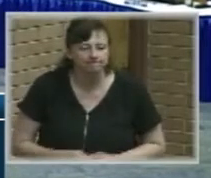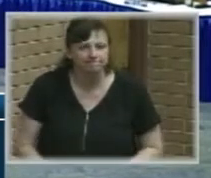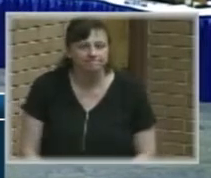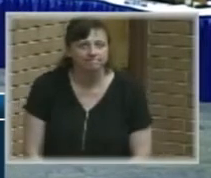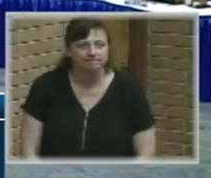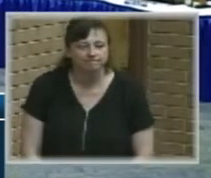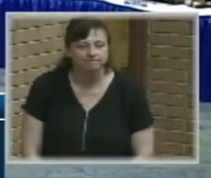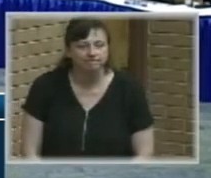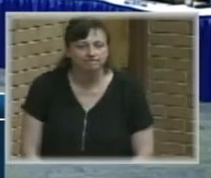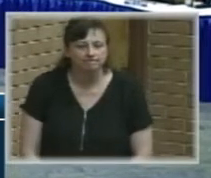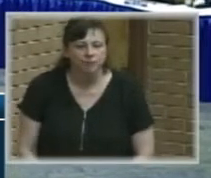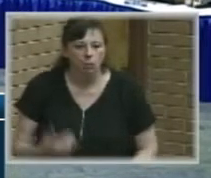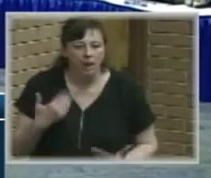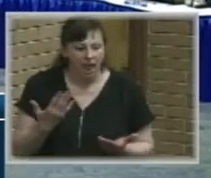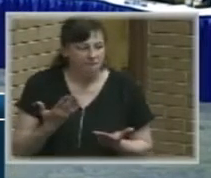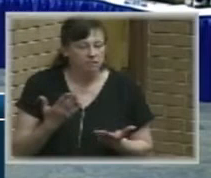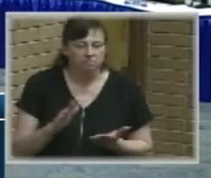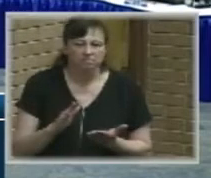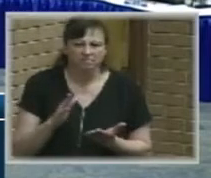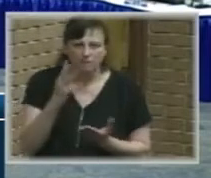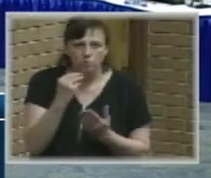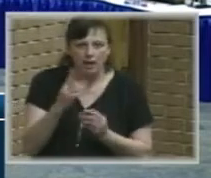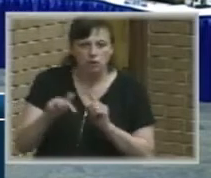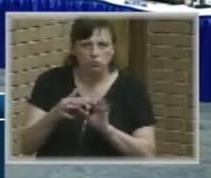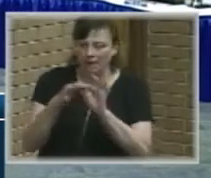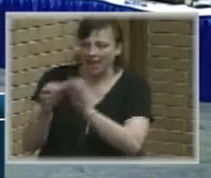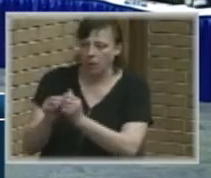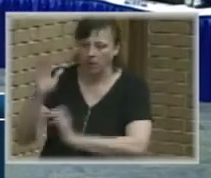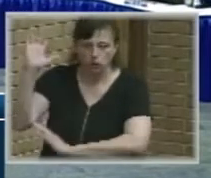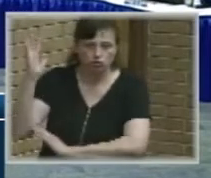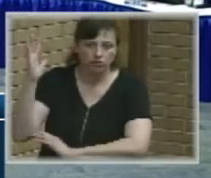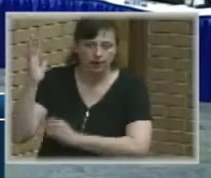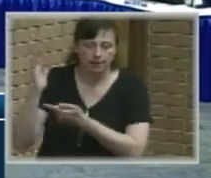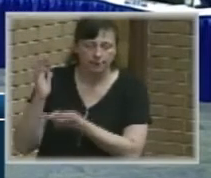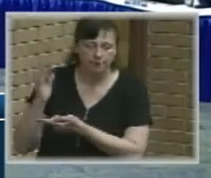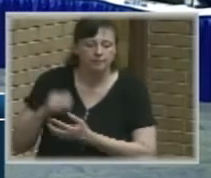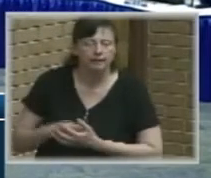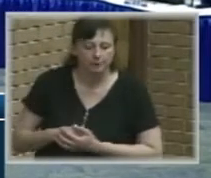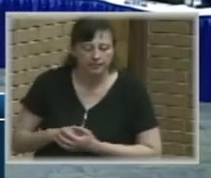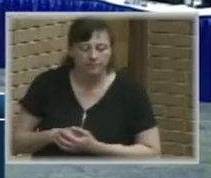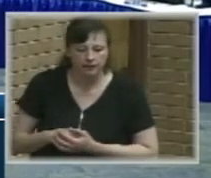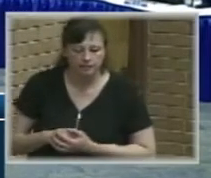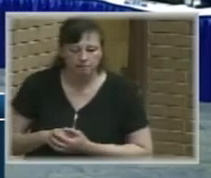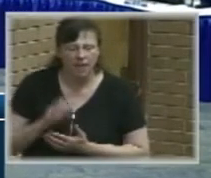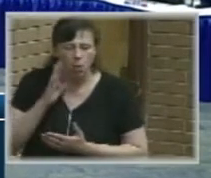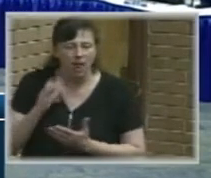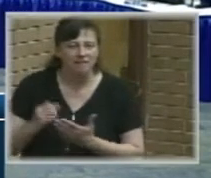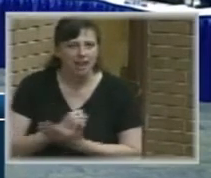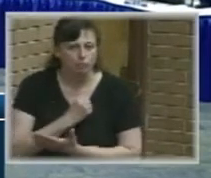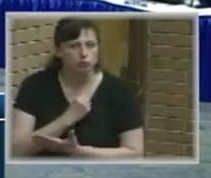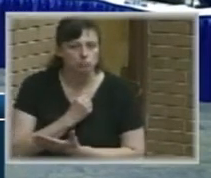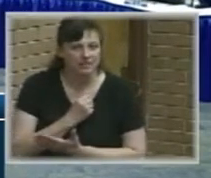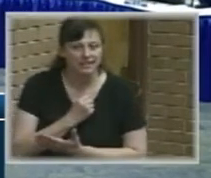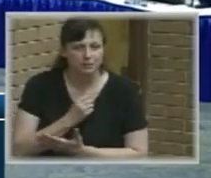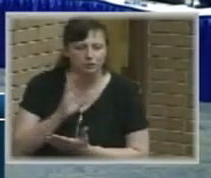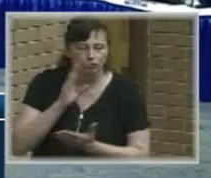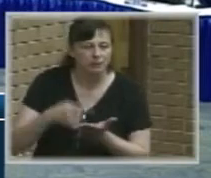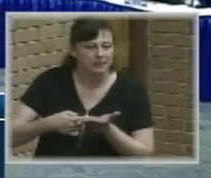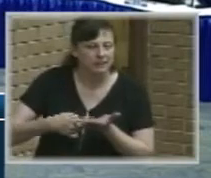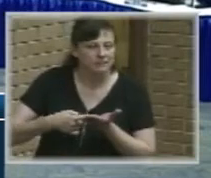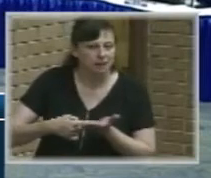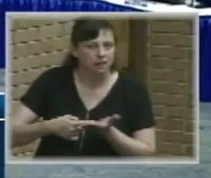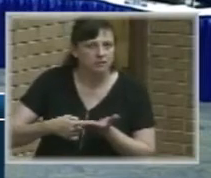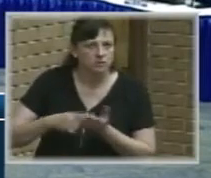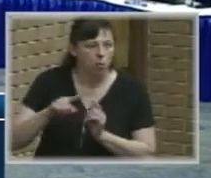I know we have material on this tree, but and we'll have the opportunity to discuss it after the